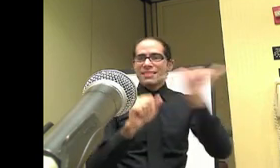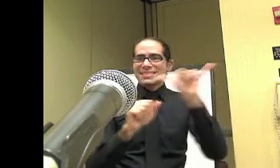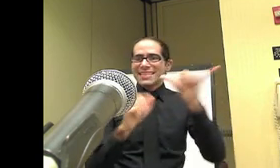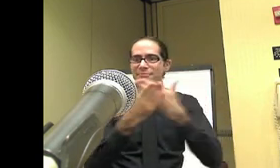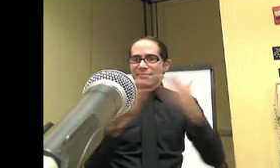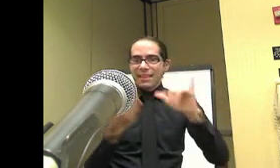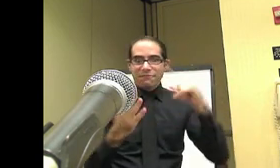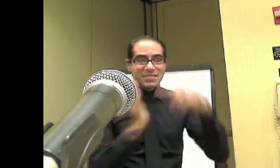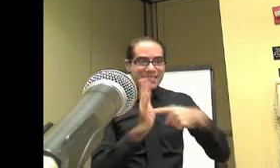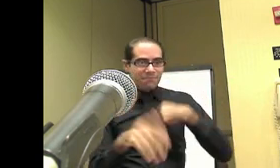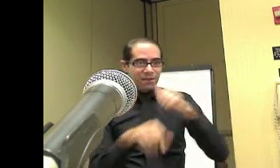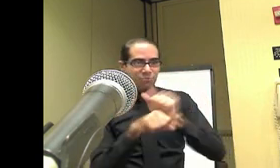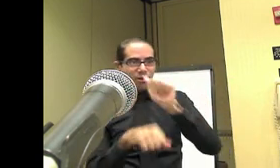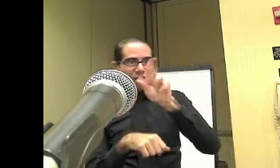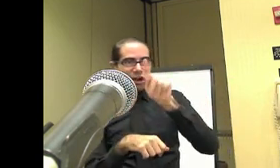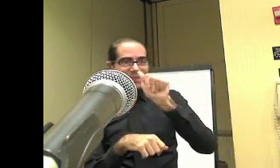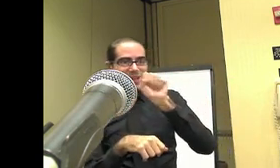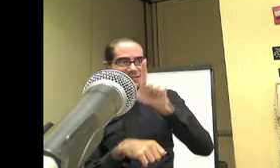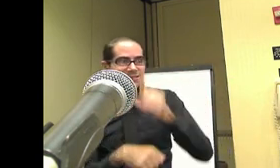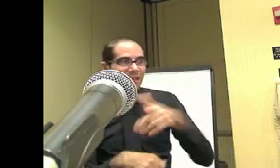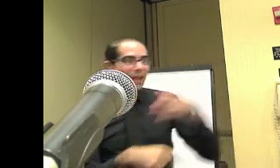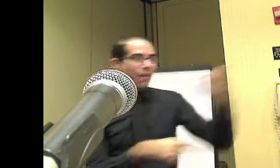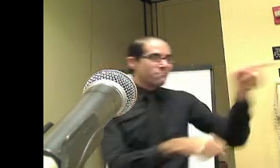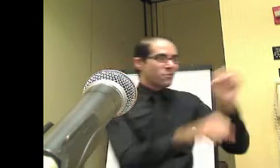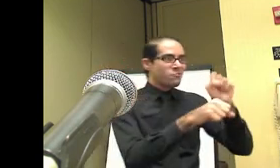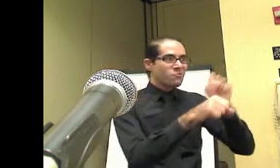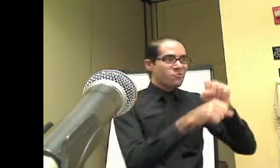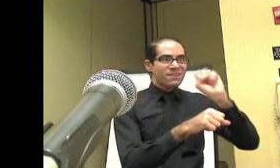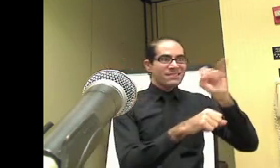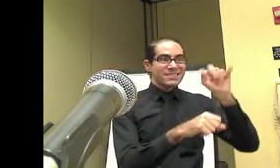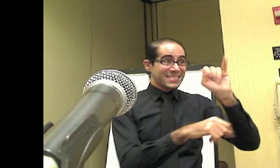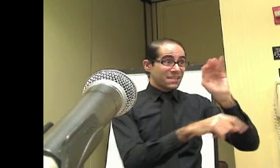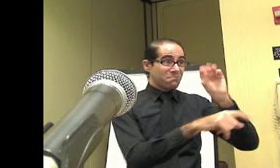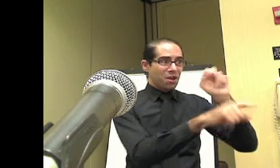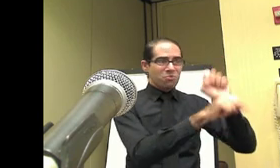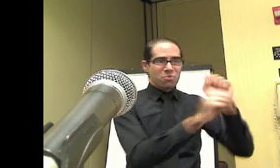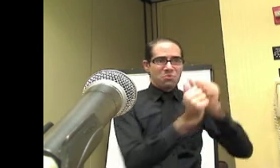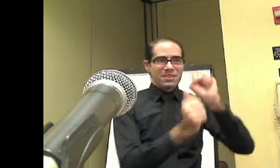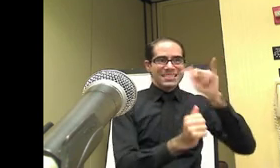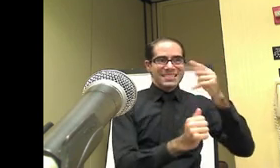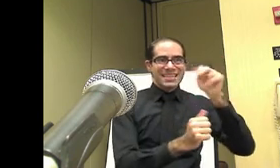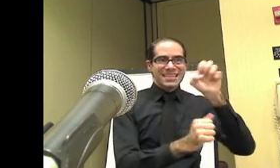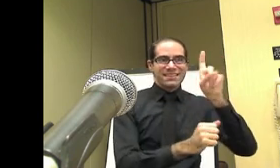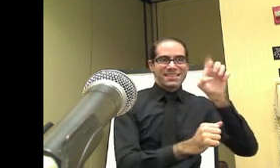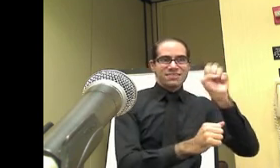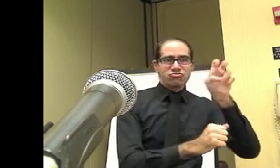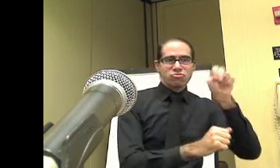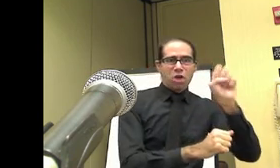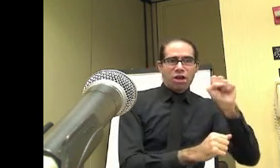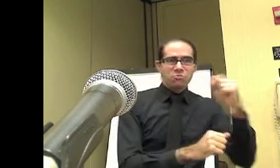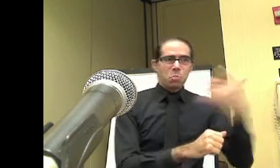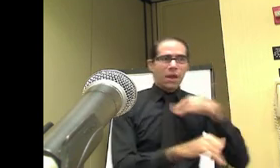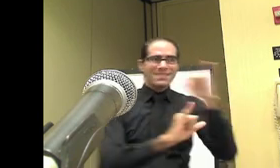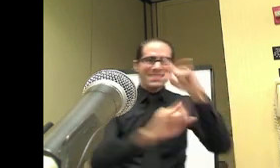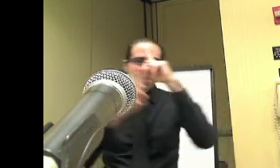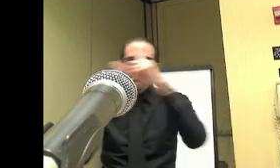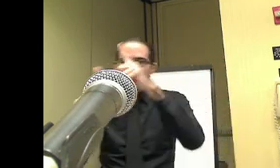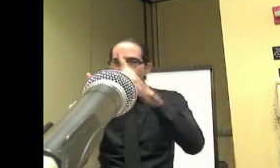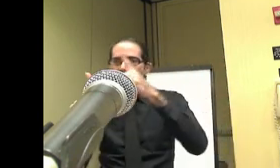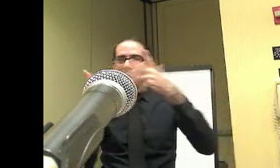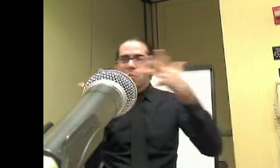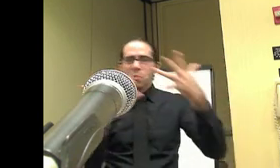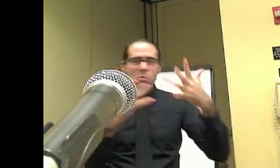are doing generally the same thing that we're doing. And we want to collaborate with them, like Simone is working on